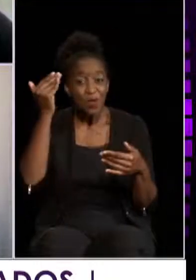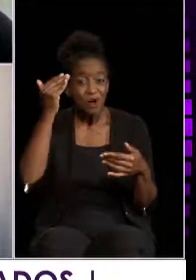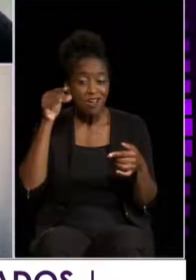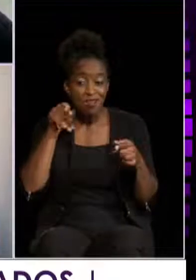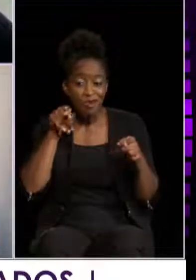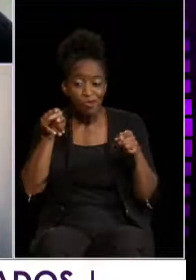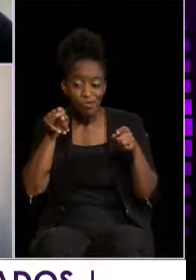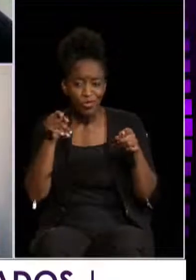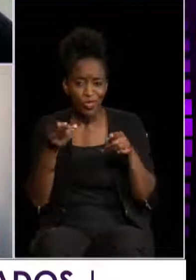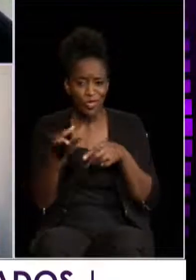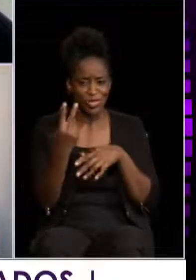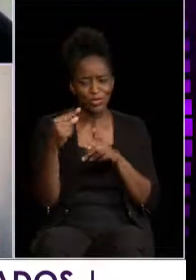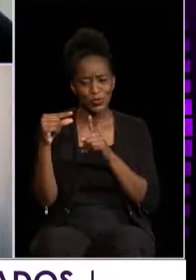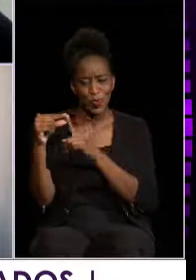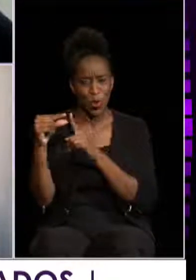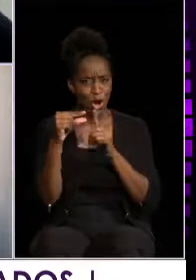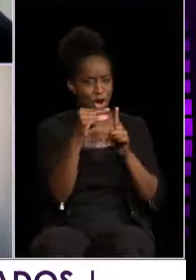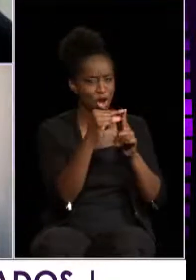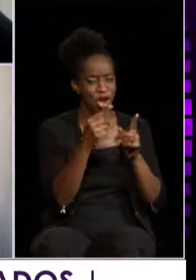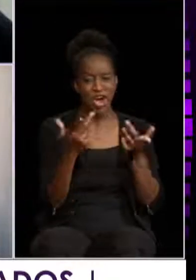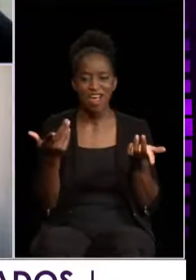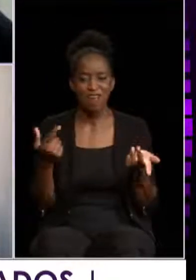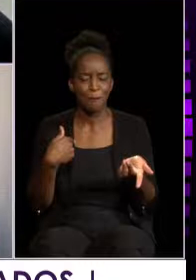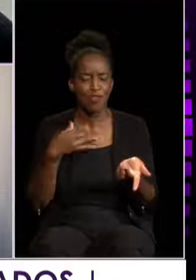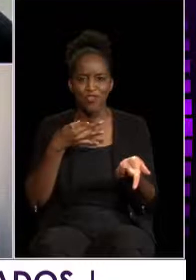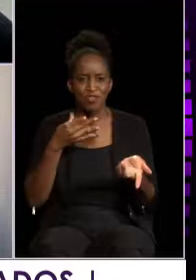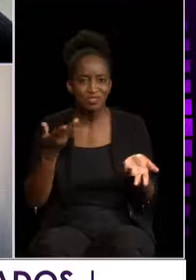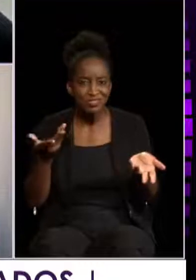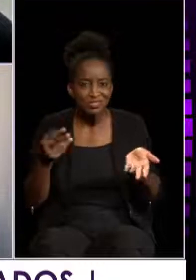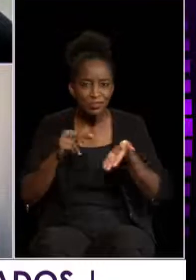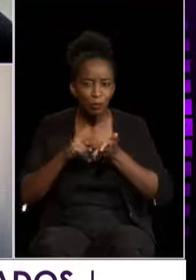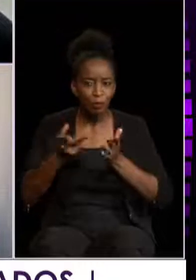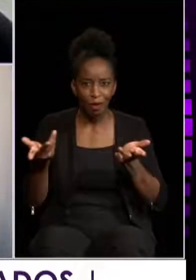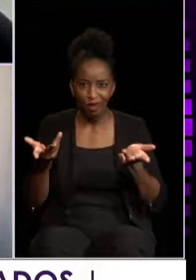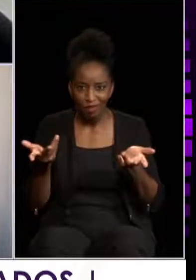because, yeah, I'm very curious about that answer.